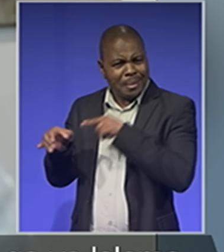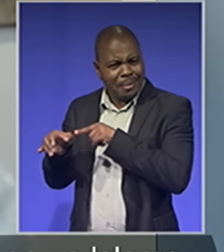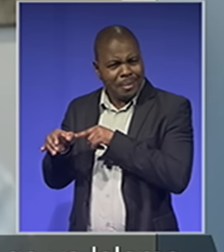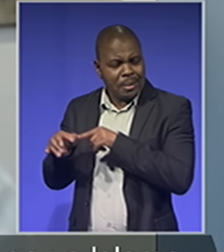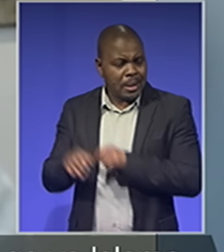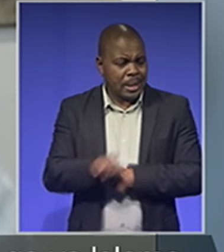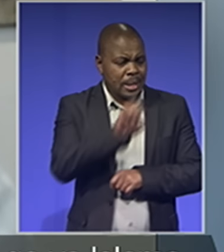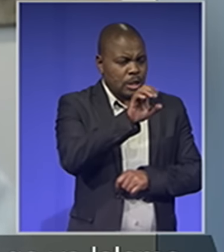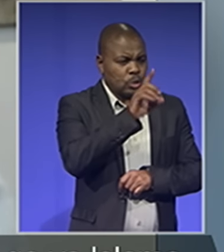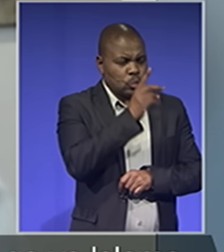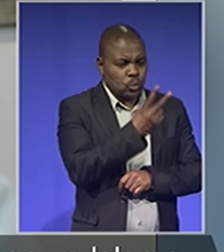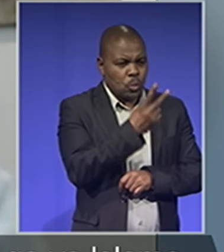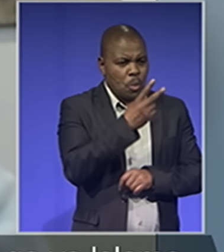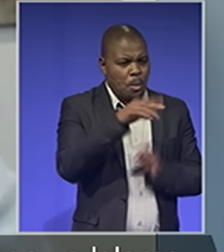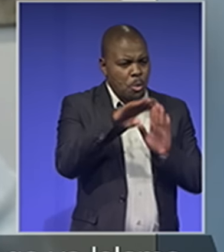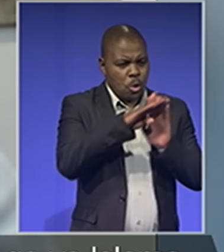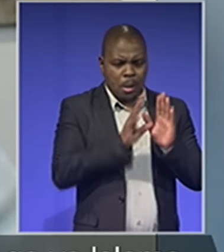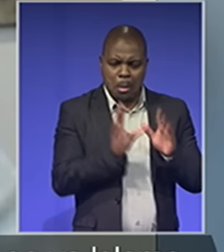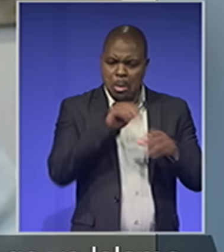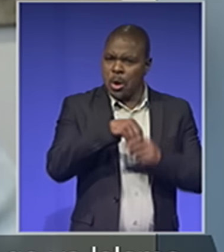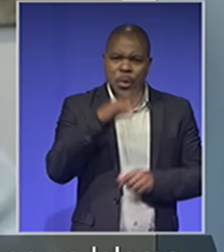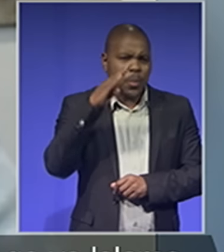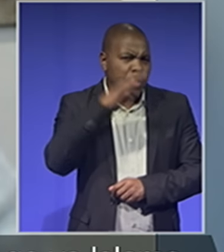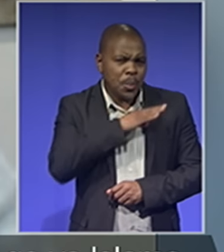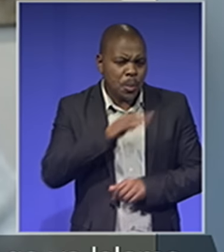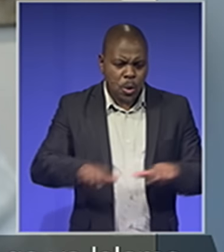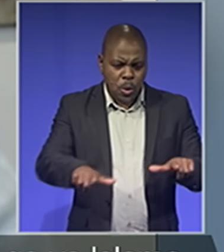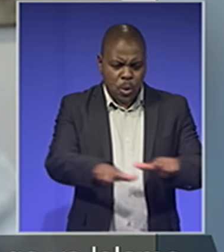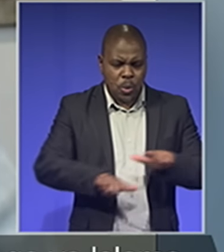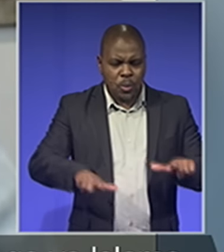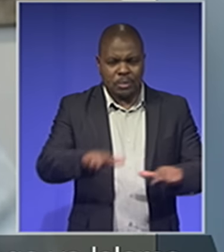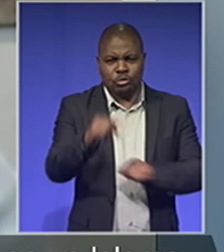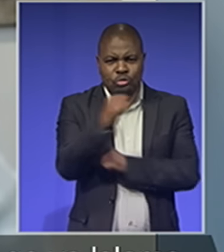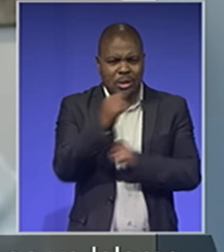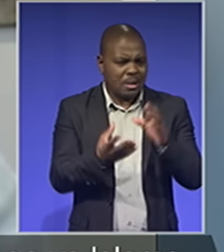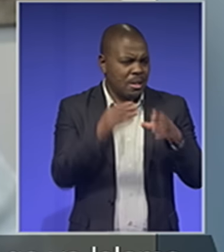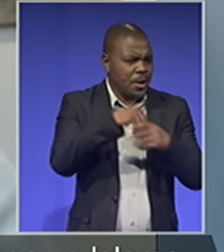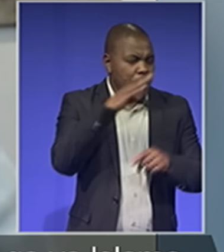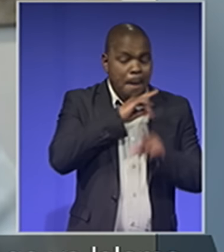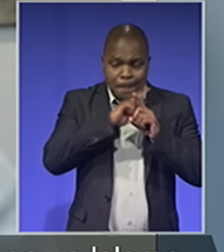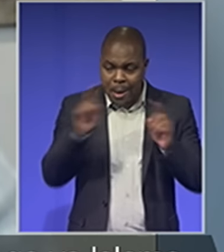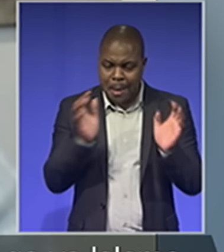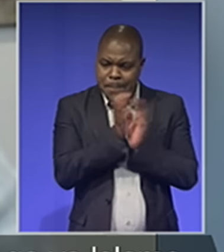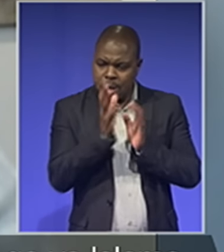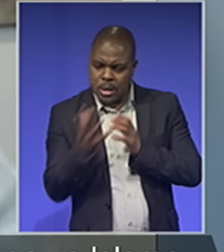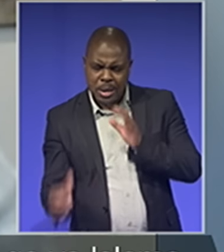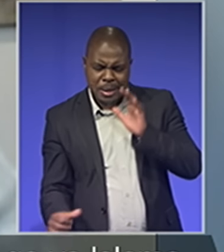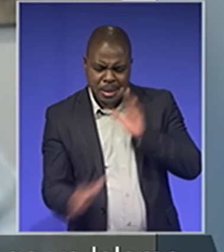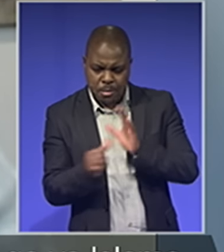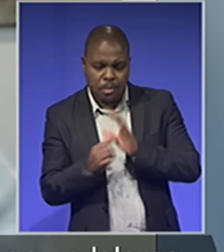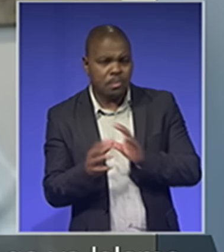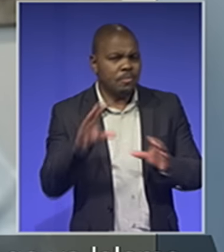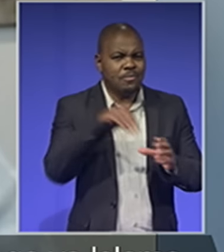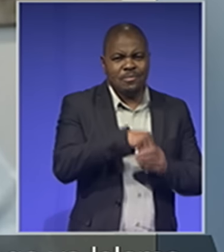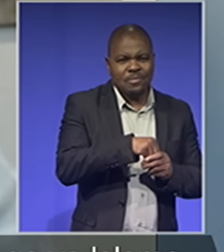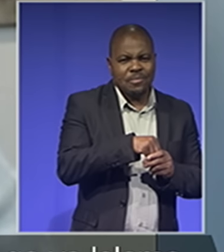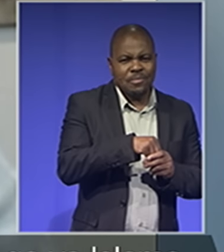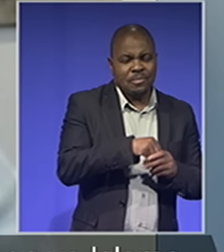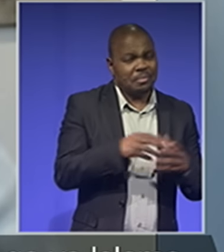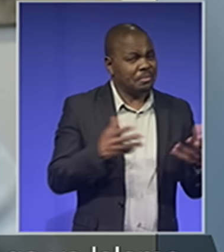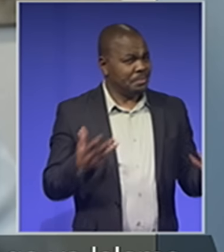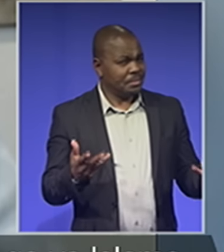of the E2 program or isn't a part of localized structures taking part in meetings, very important meetings involving